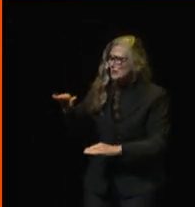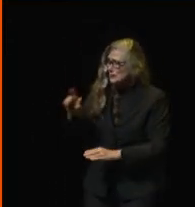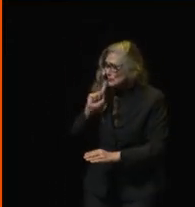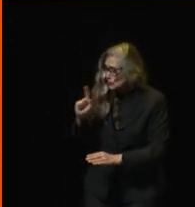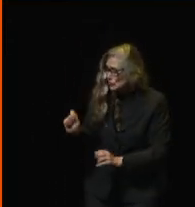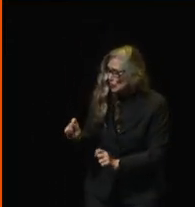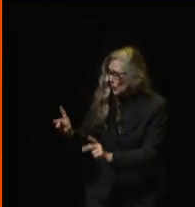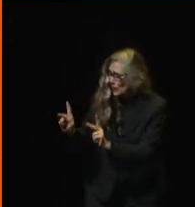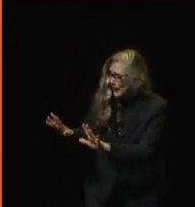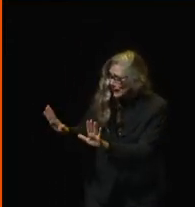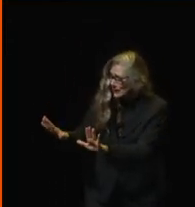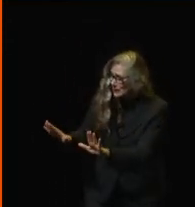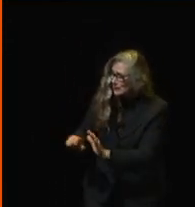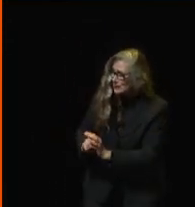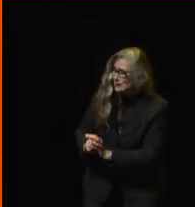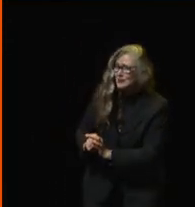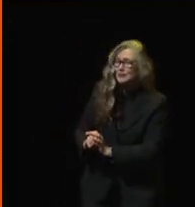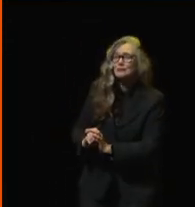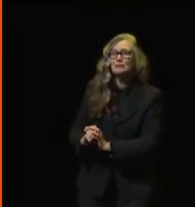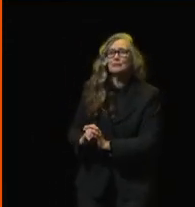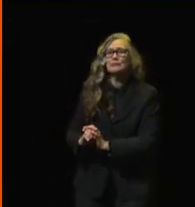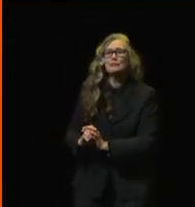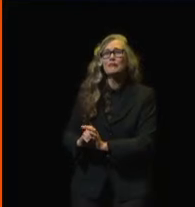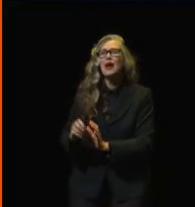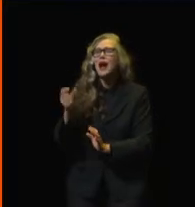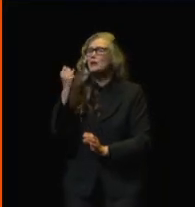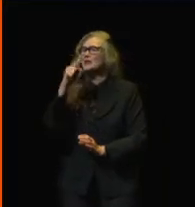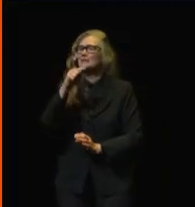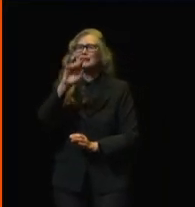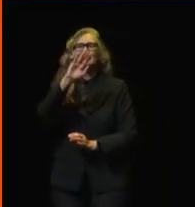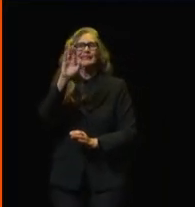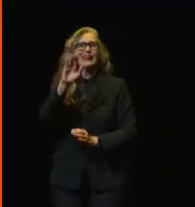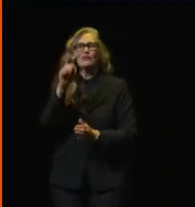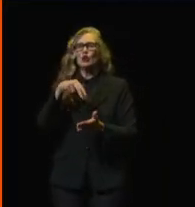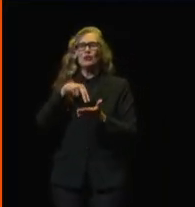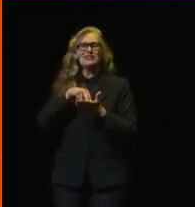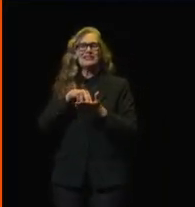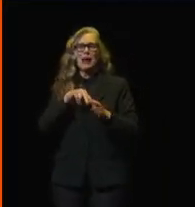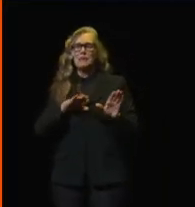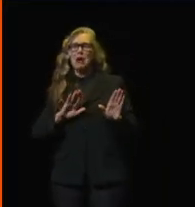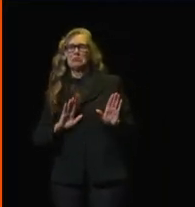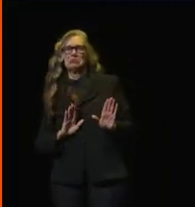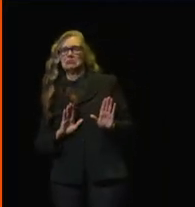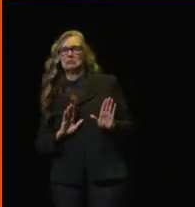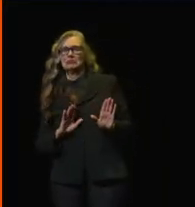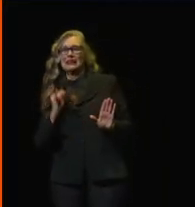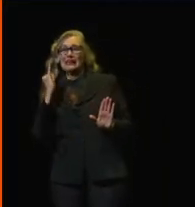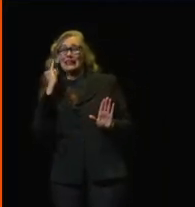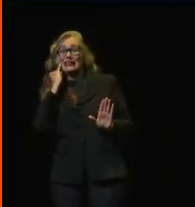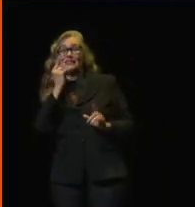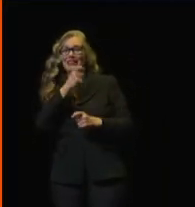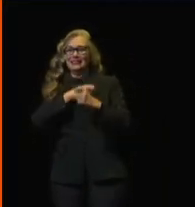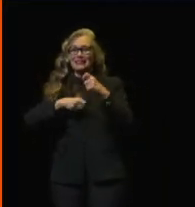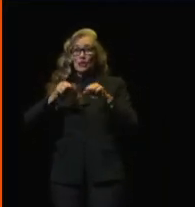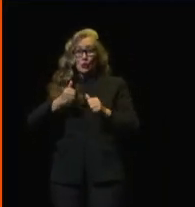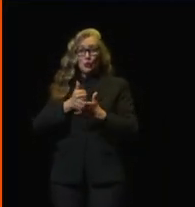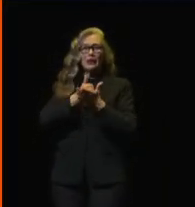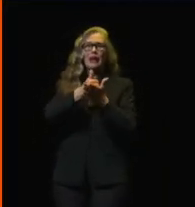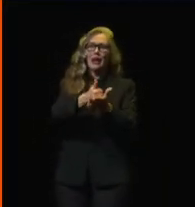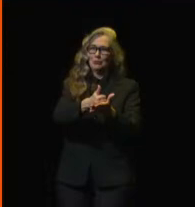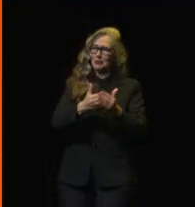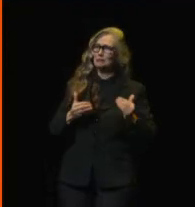the driver was okay. And I realized he could never just stand by if there was a way that he could possibly help someone.